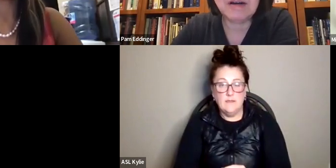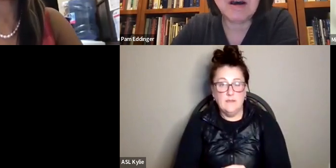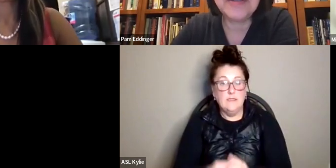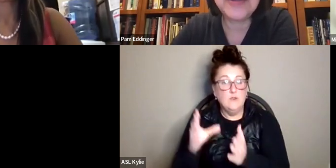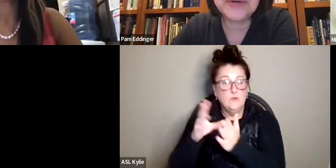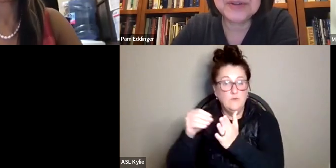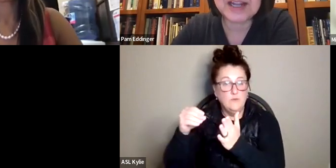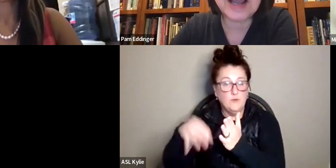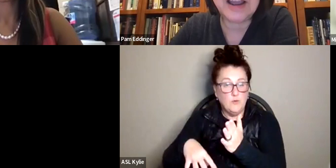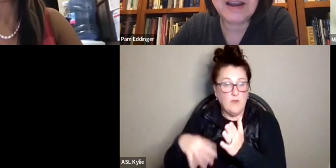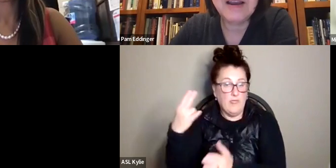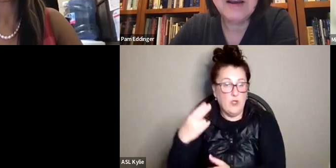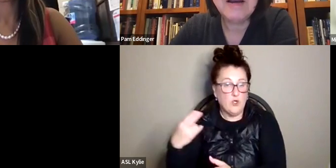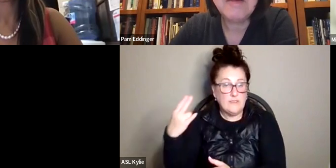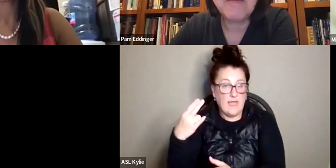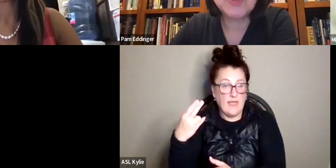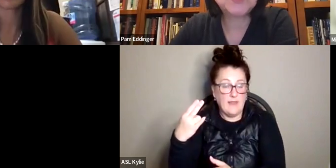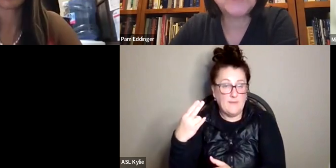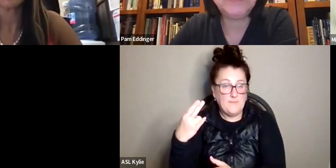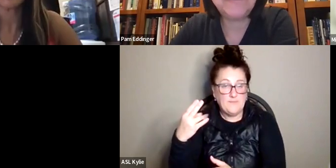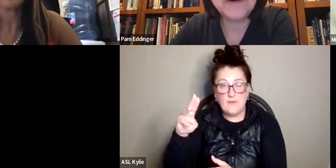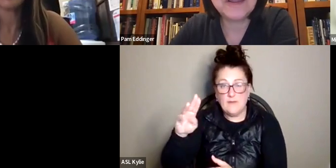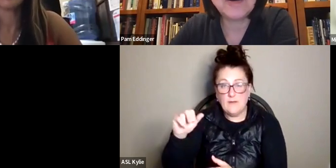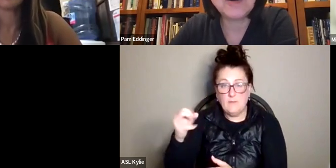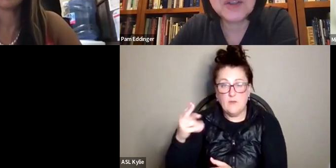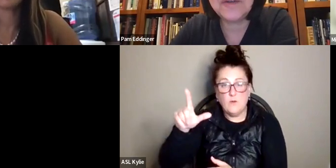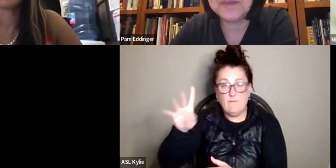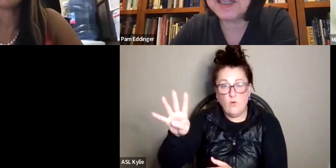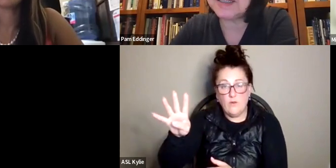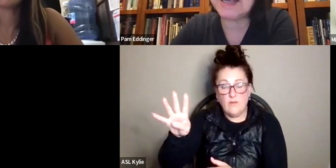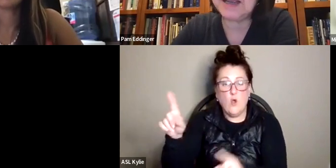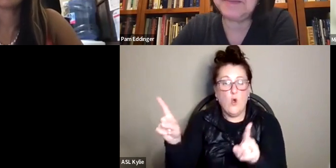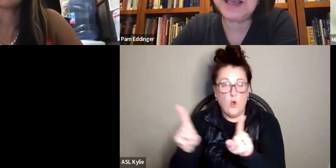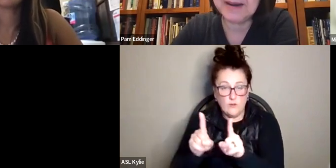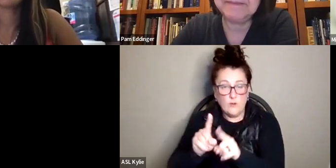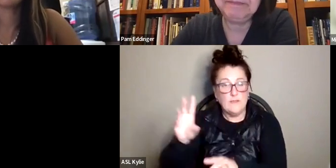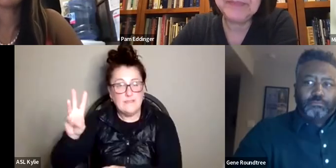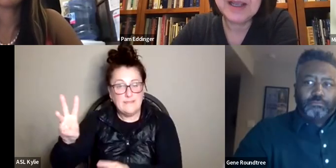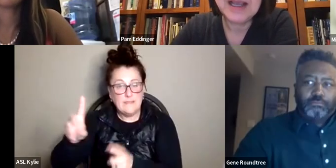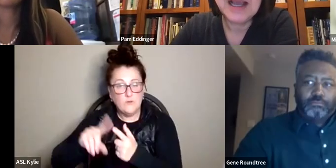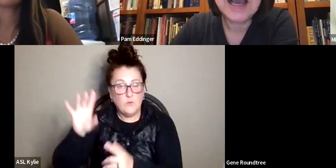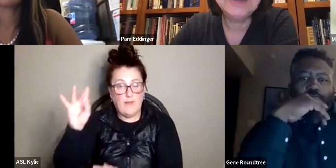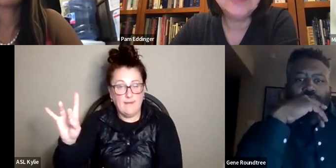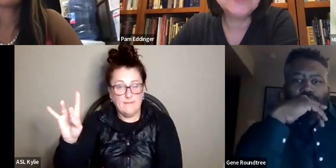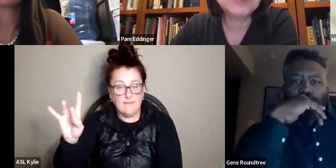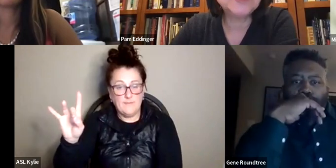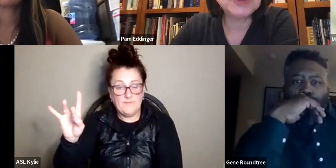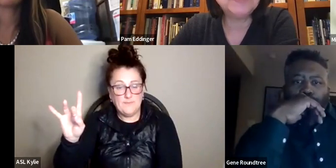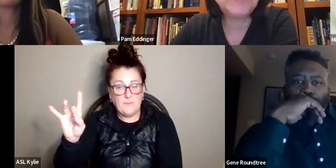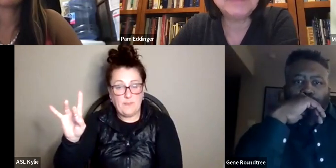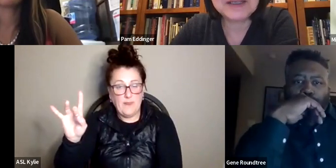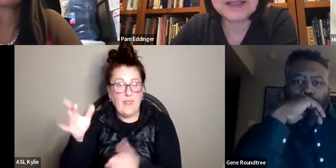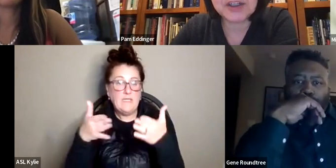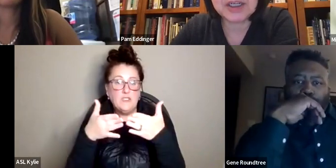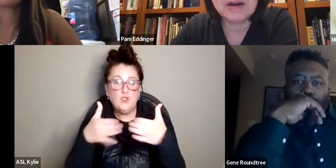session on Thursday, March 24th, also from 6 to 8 p.m. And then there's another